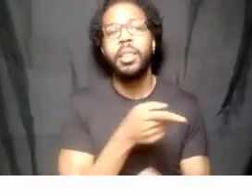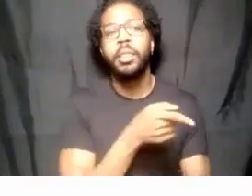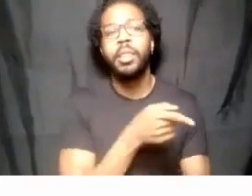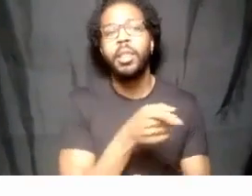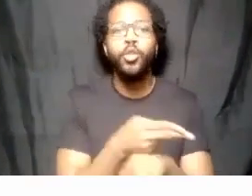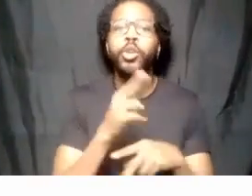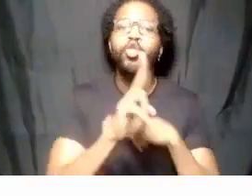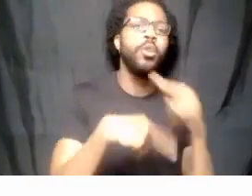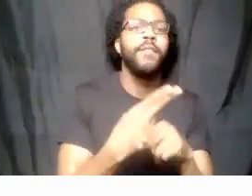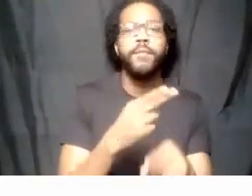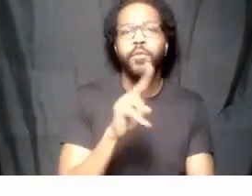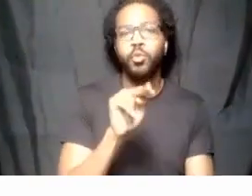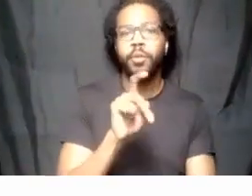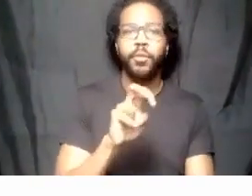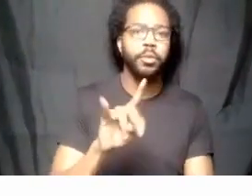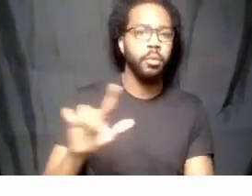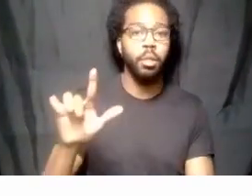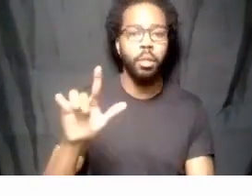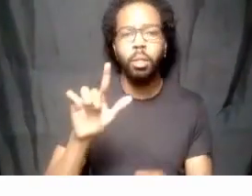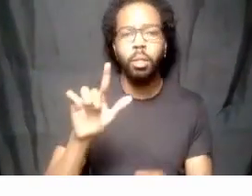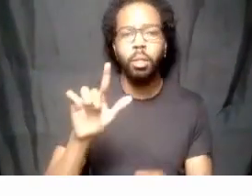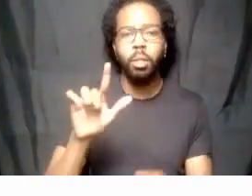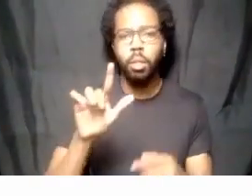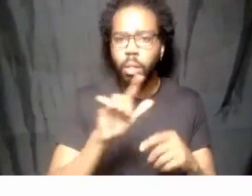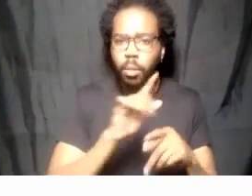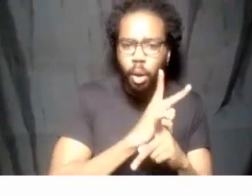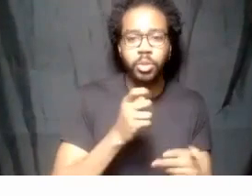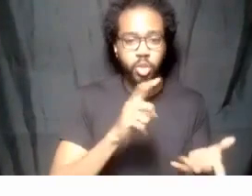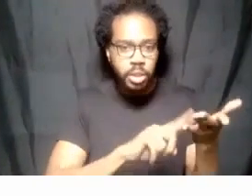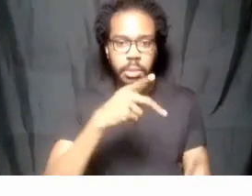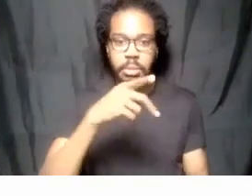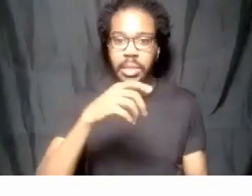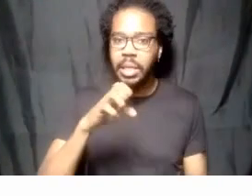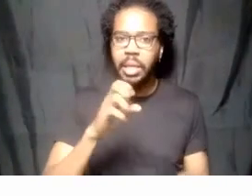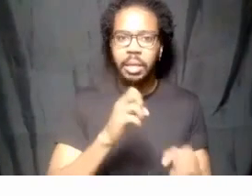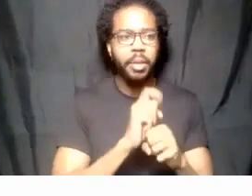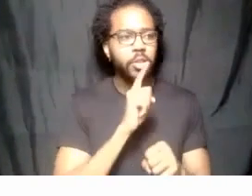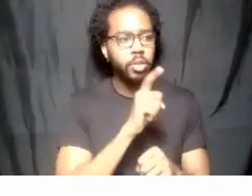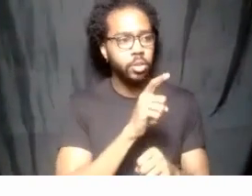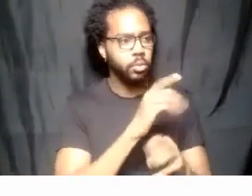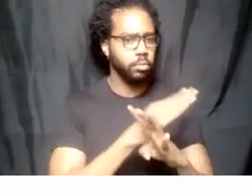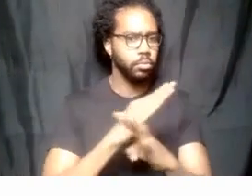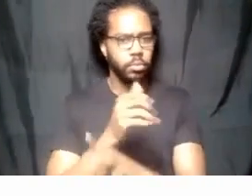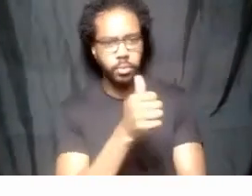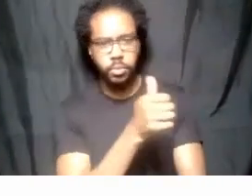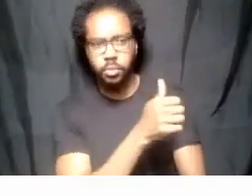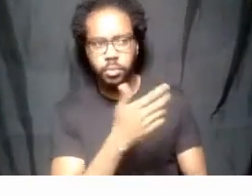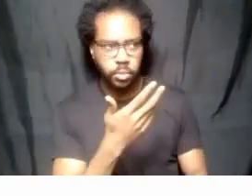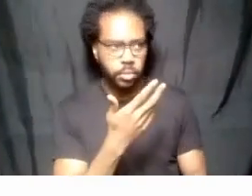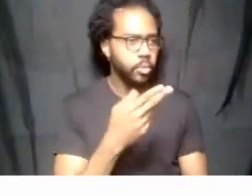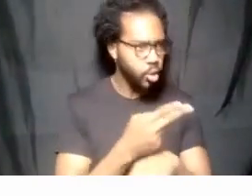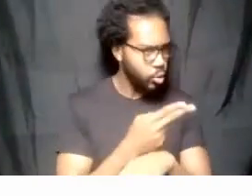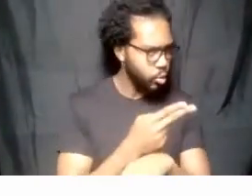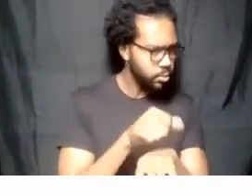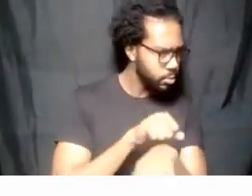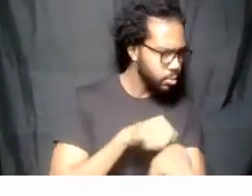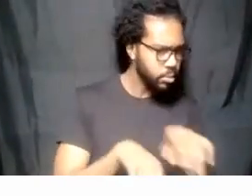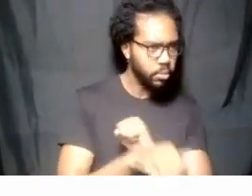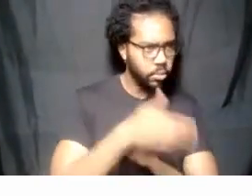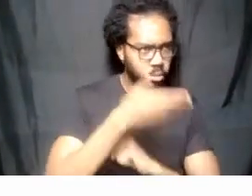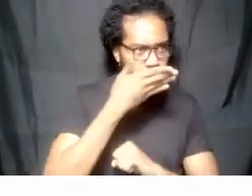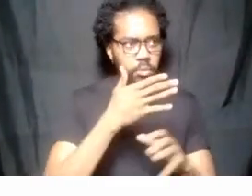universal precautions. We're checking on PPE that people are using and needing and